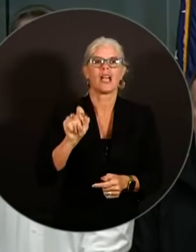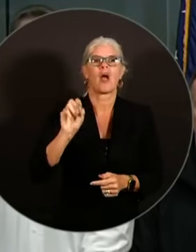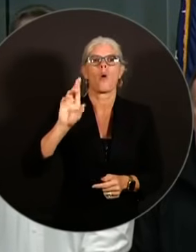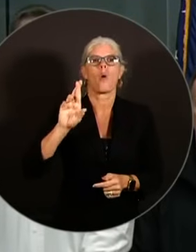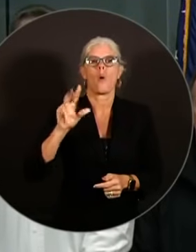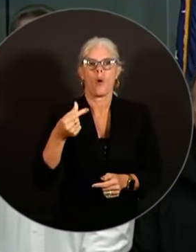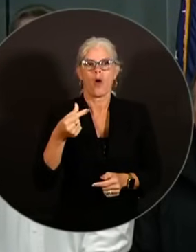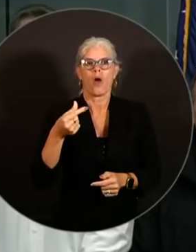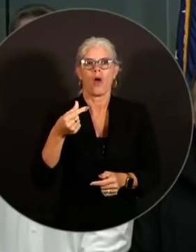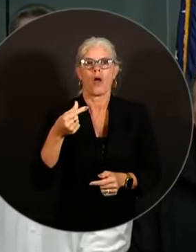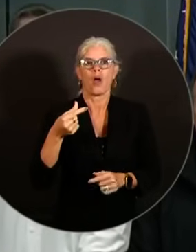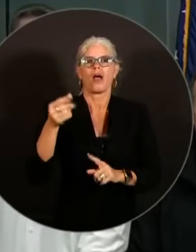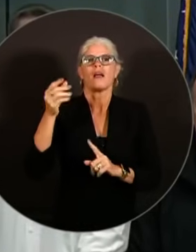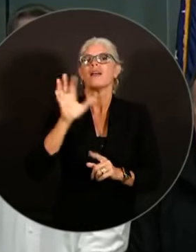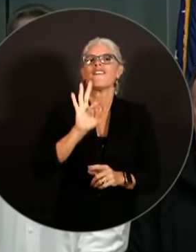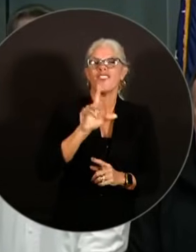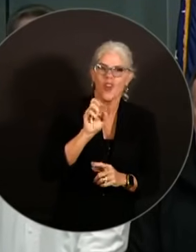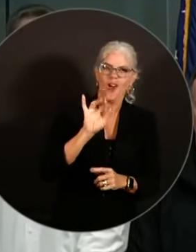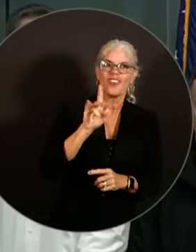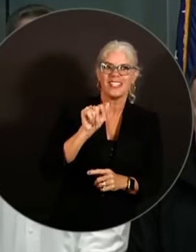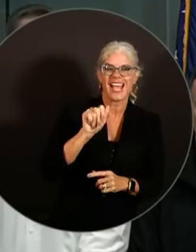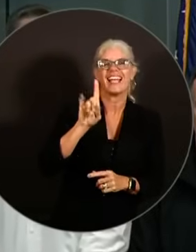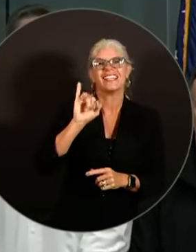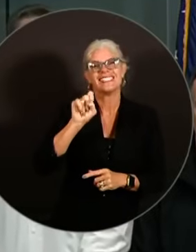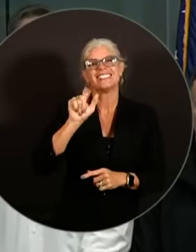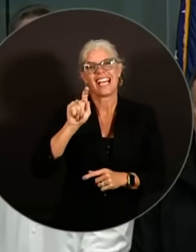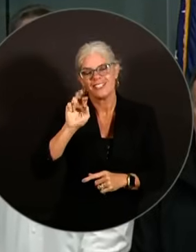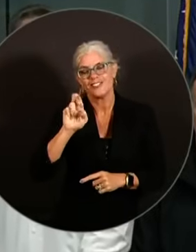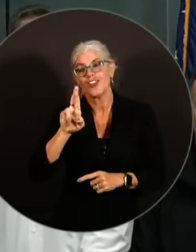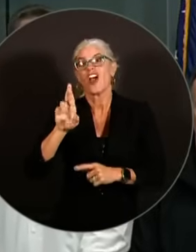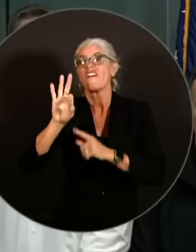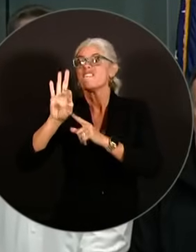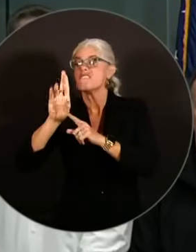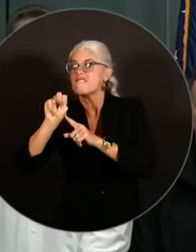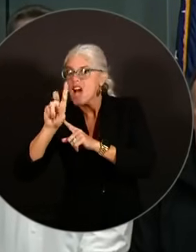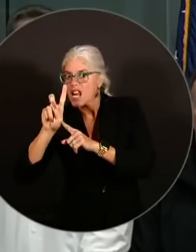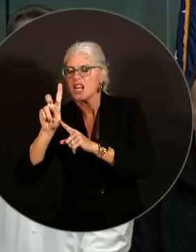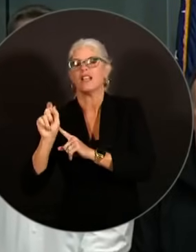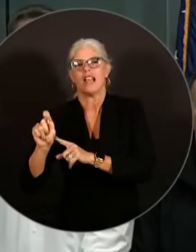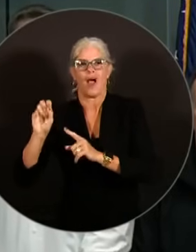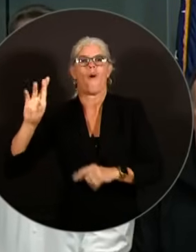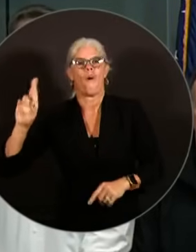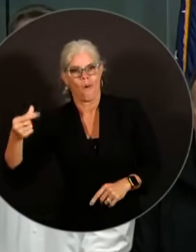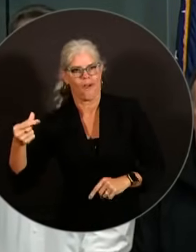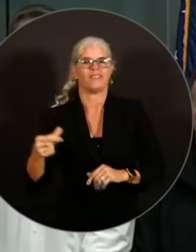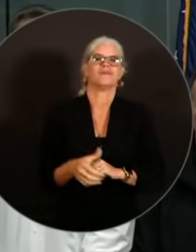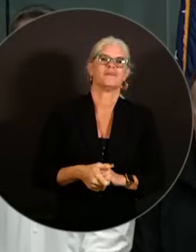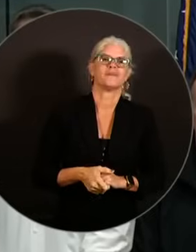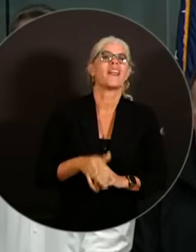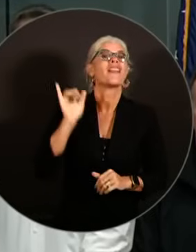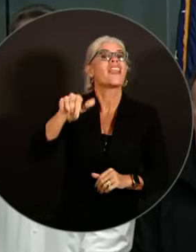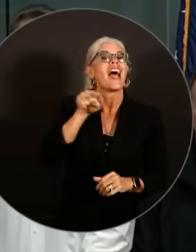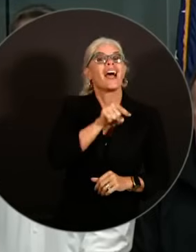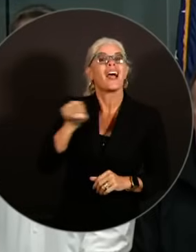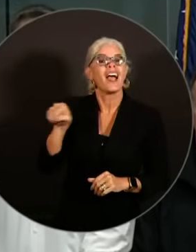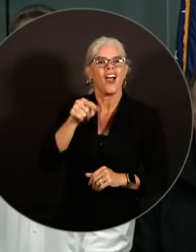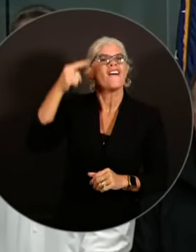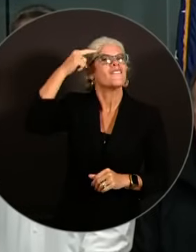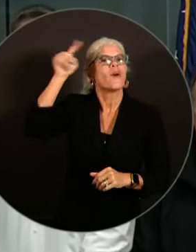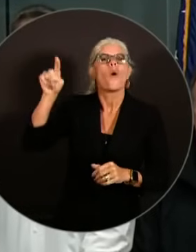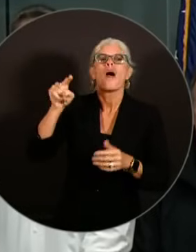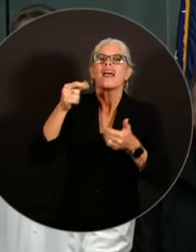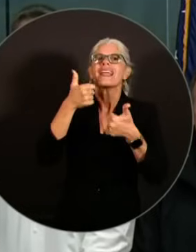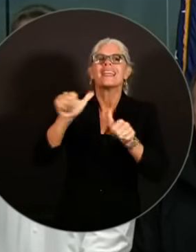floridadisasterfund.org, if you have any questions. We're going to continue to support all remaining rescue missions